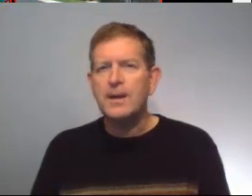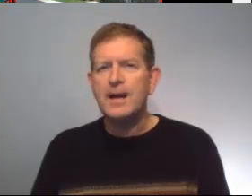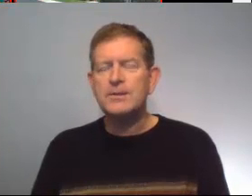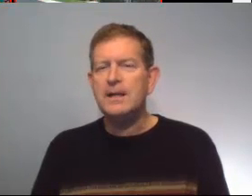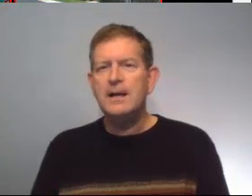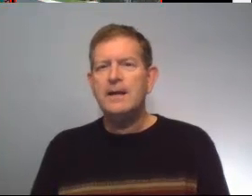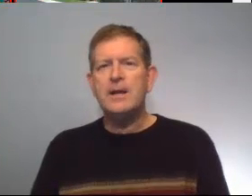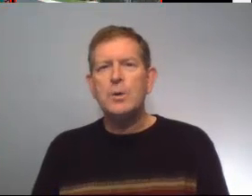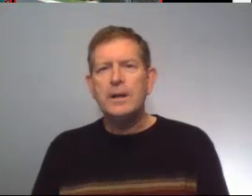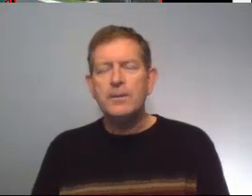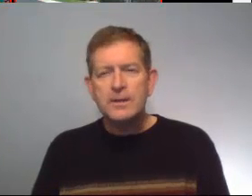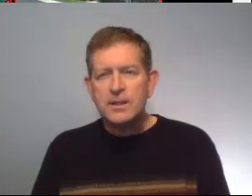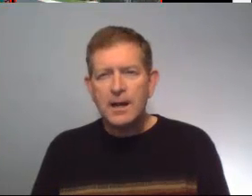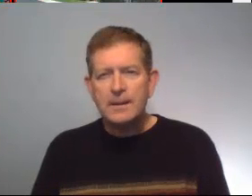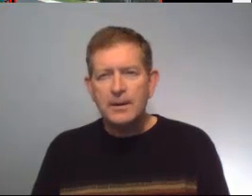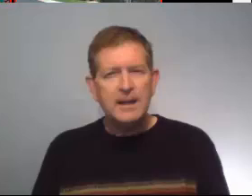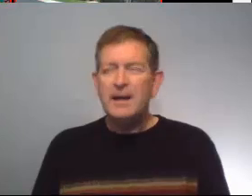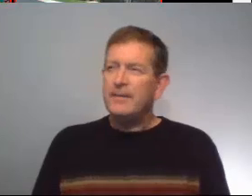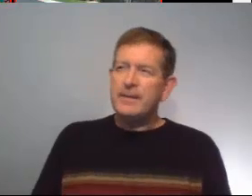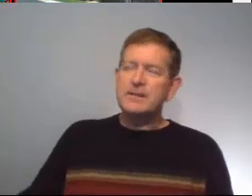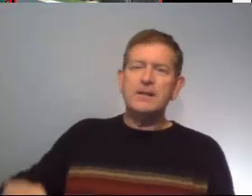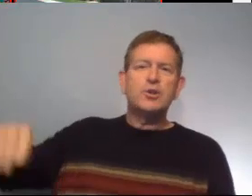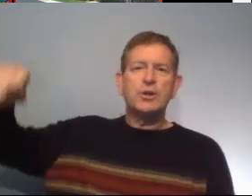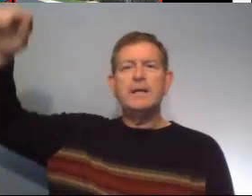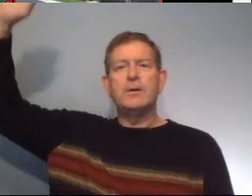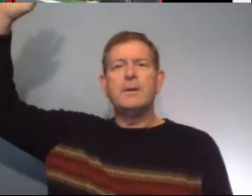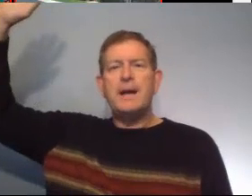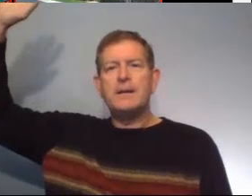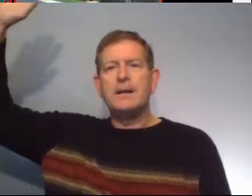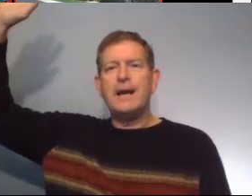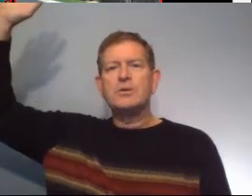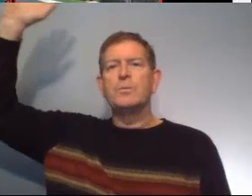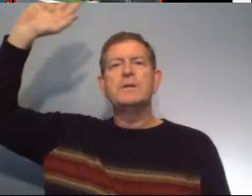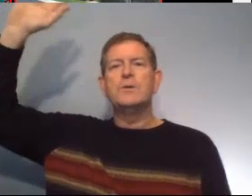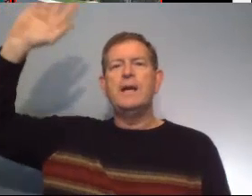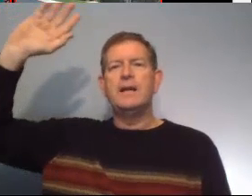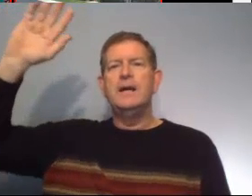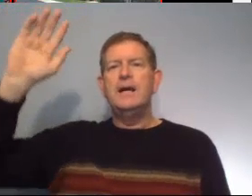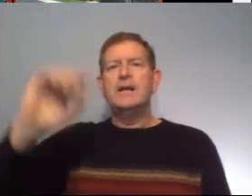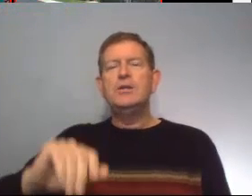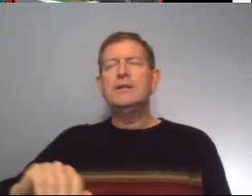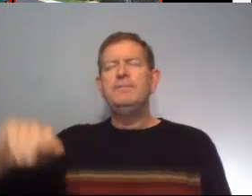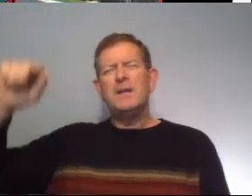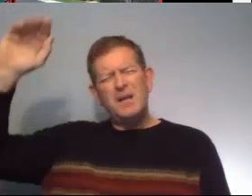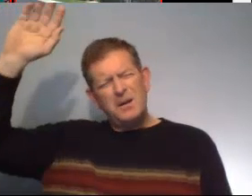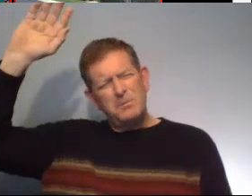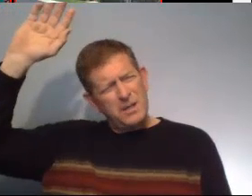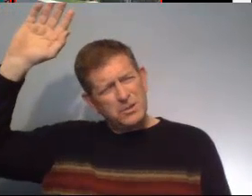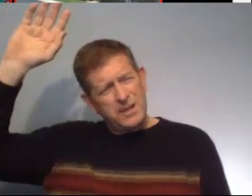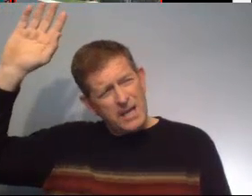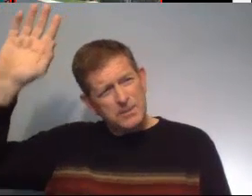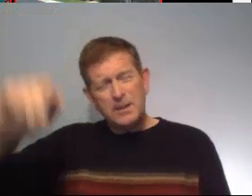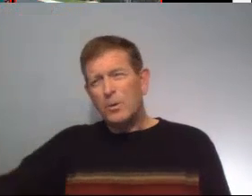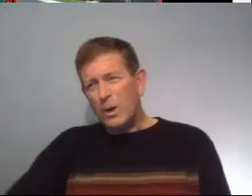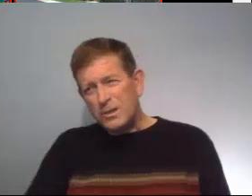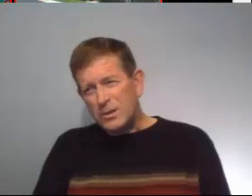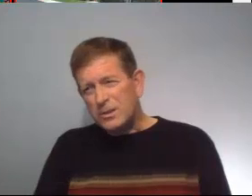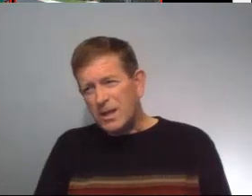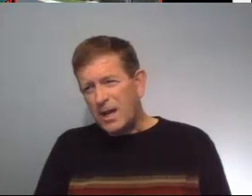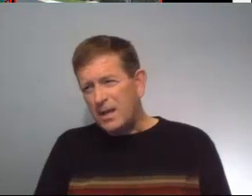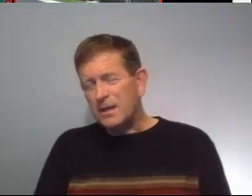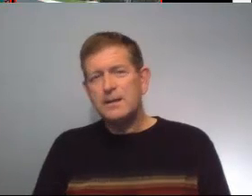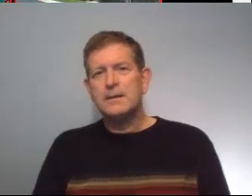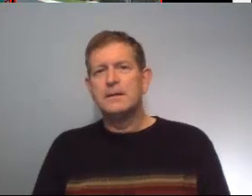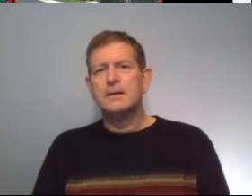with curiosity. They had no idea what I was talking about. And then this little cheerleader in the back of the classroom raised her hand, and she said, Mr. Nesbitt, what'd